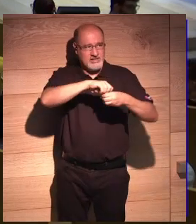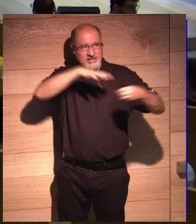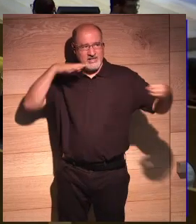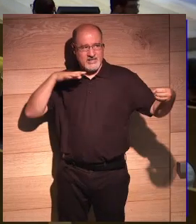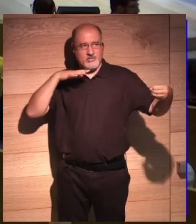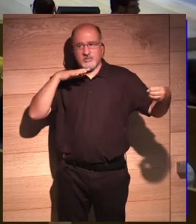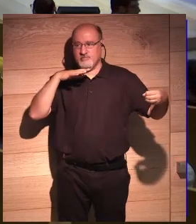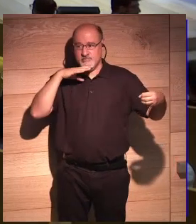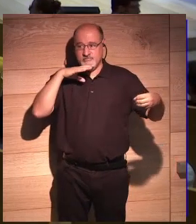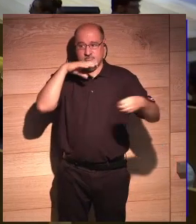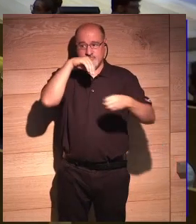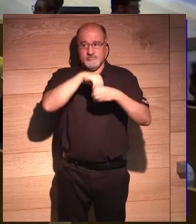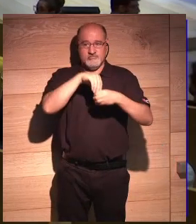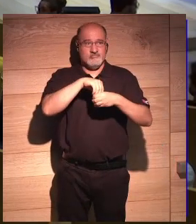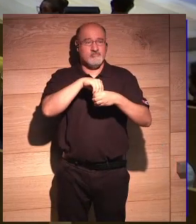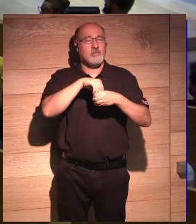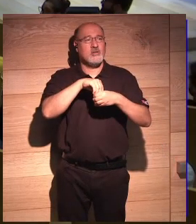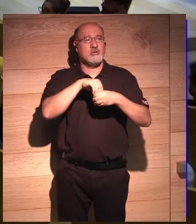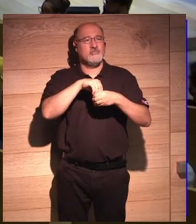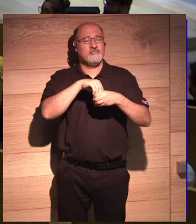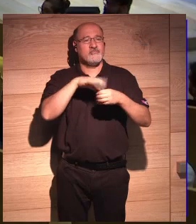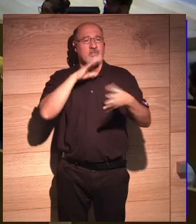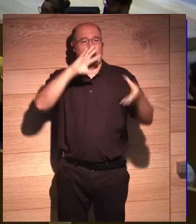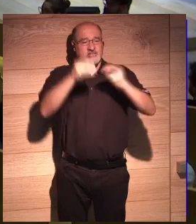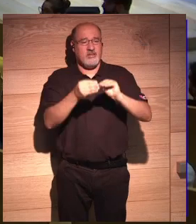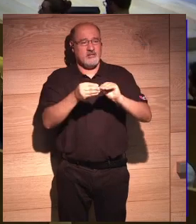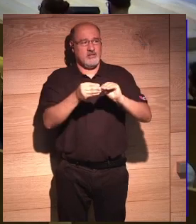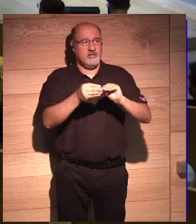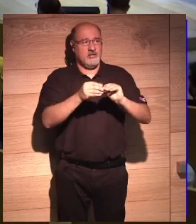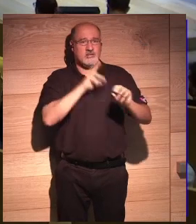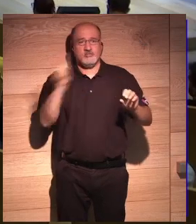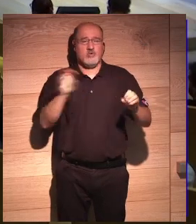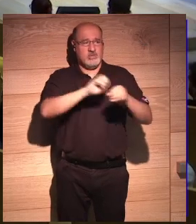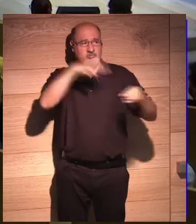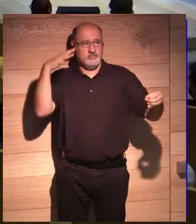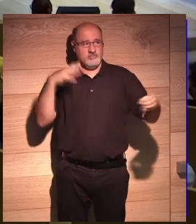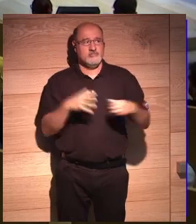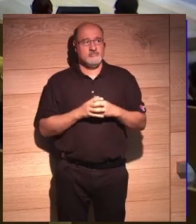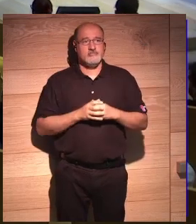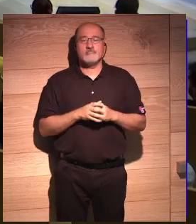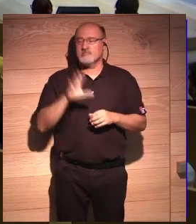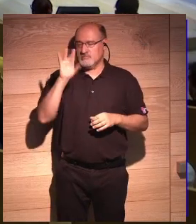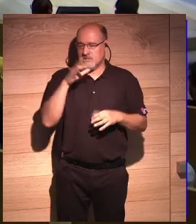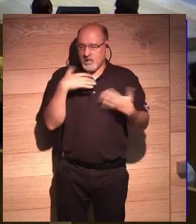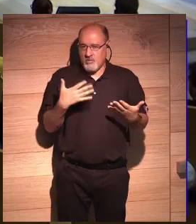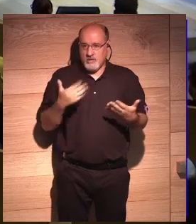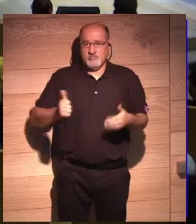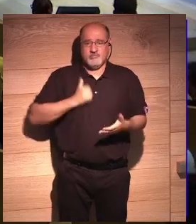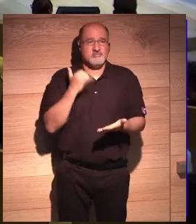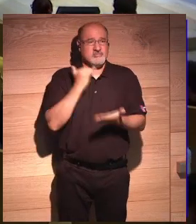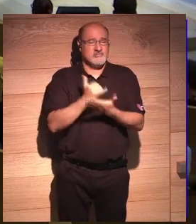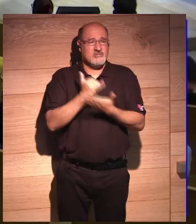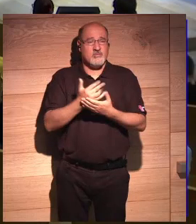Yeah, content that is being adapted. Yeah, like definitely. In terms of